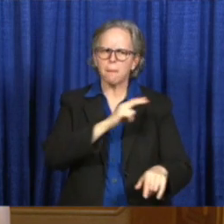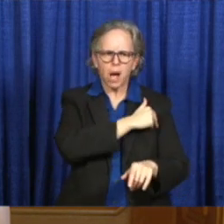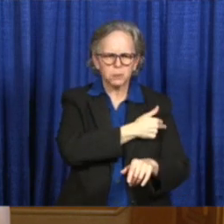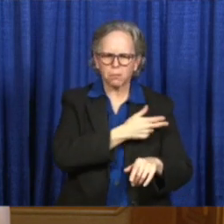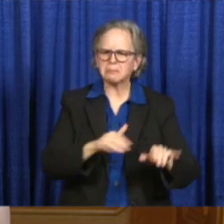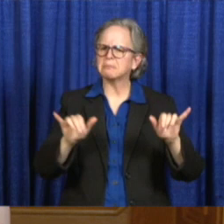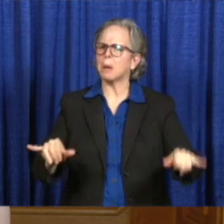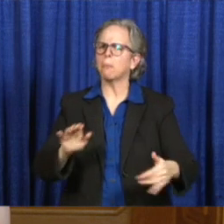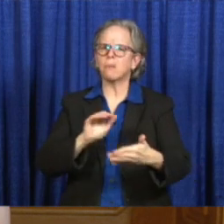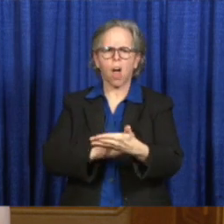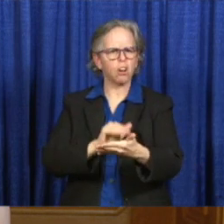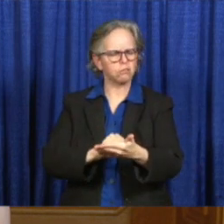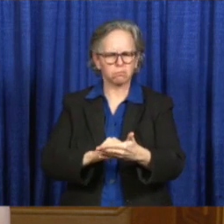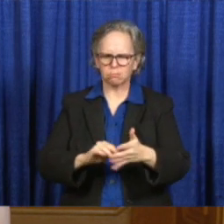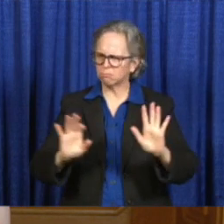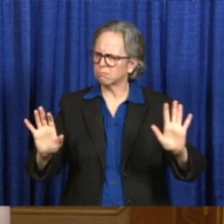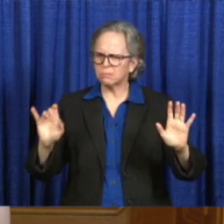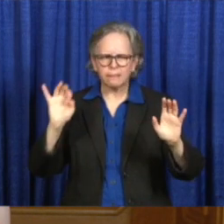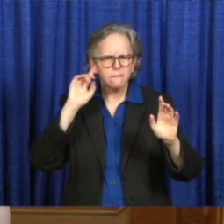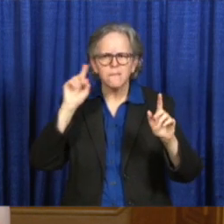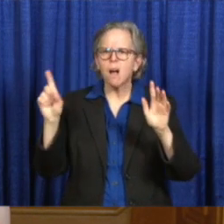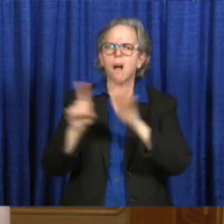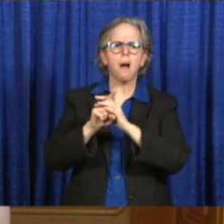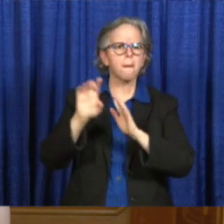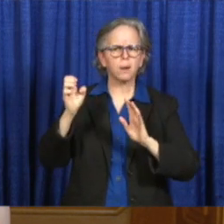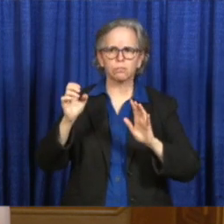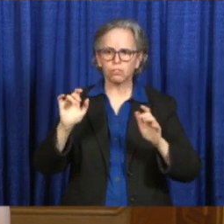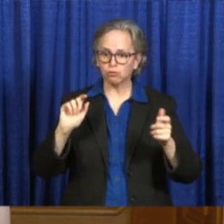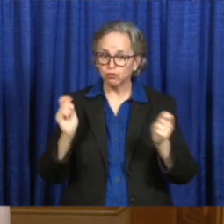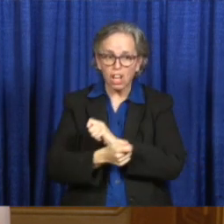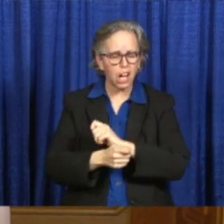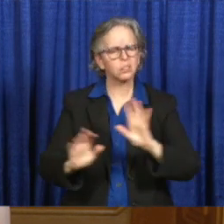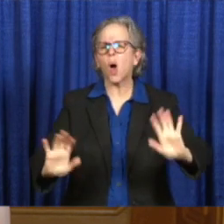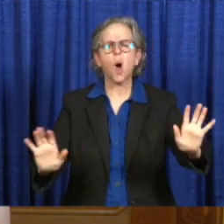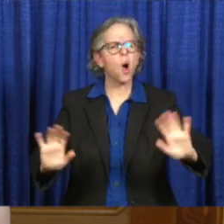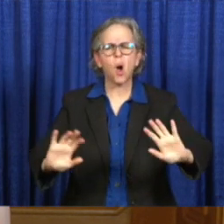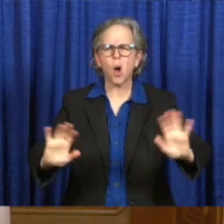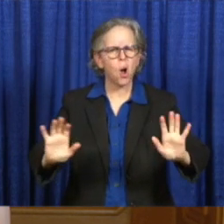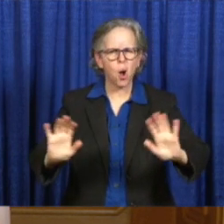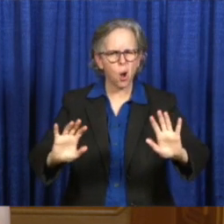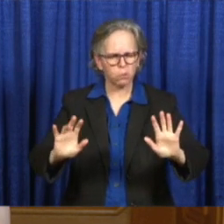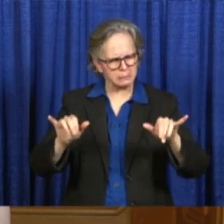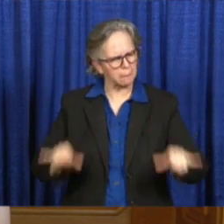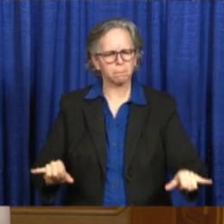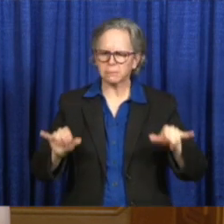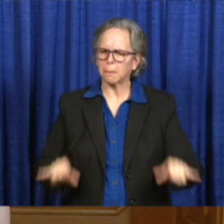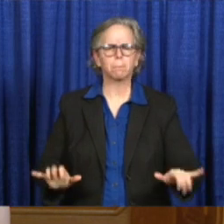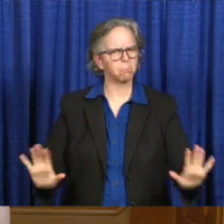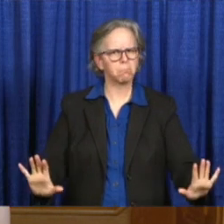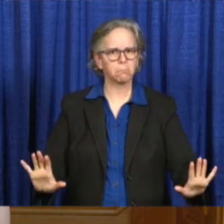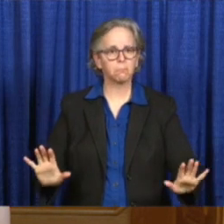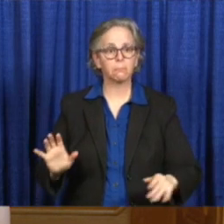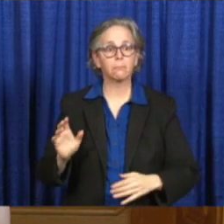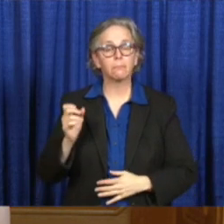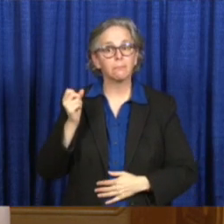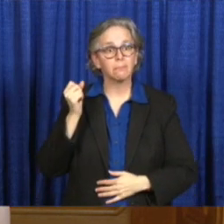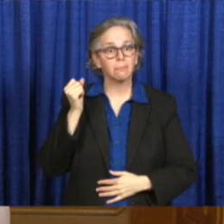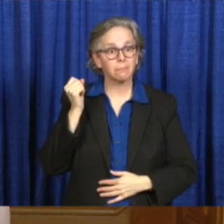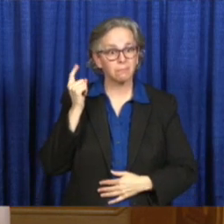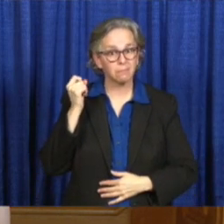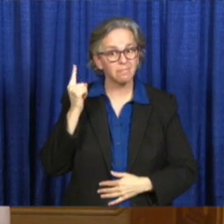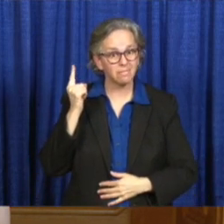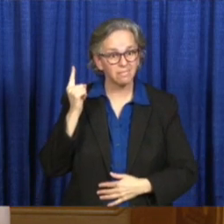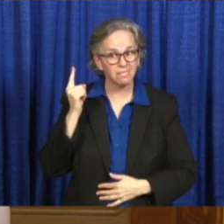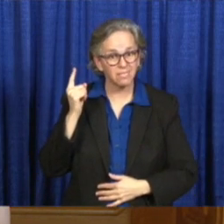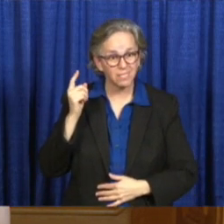squad, that is not changing. In fact, one of the things that's been happening